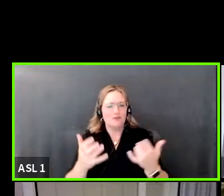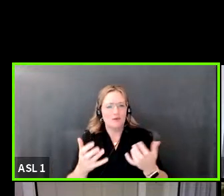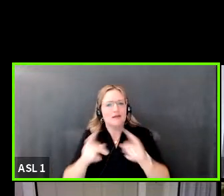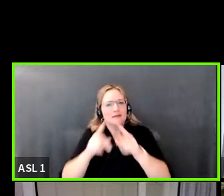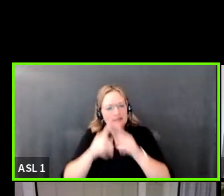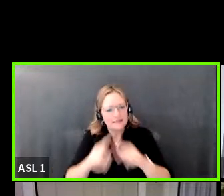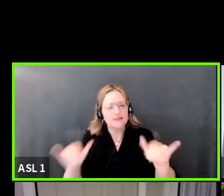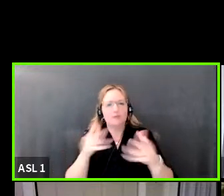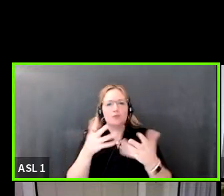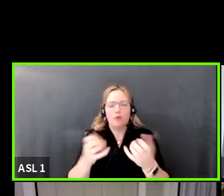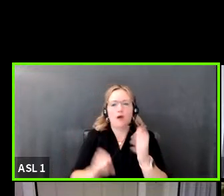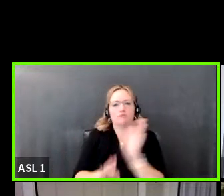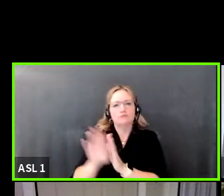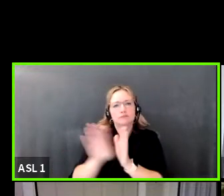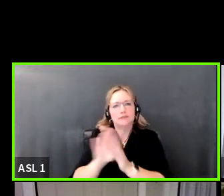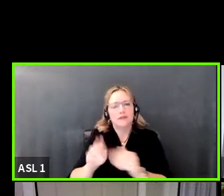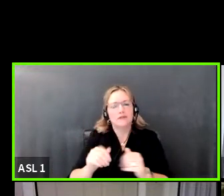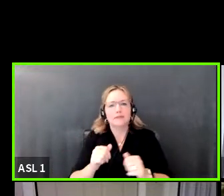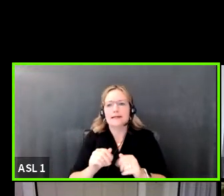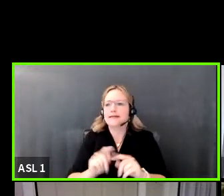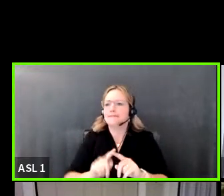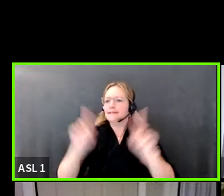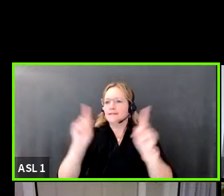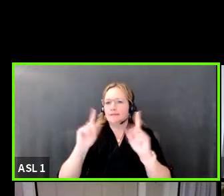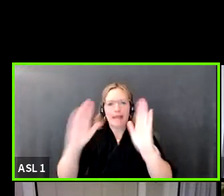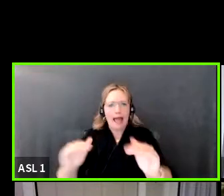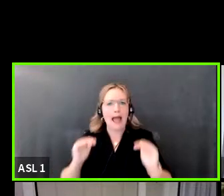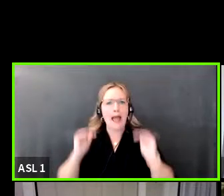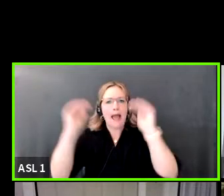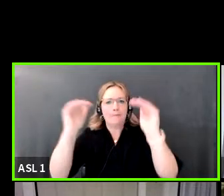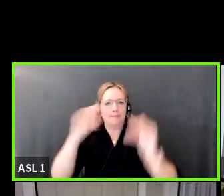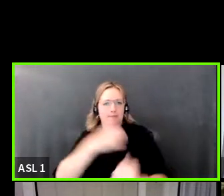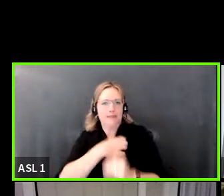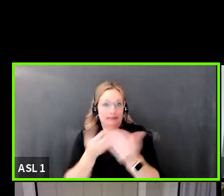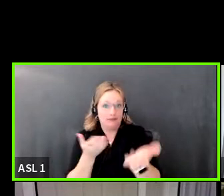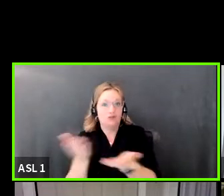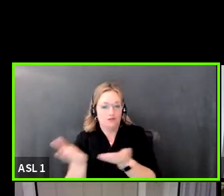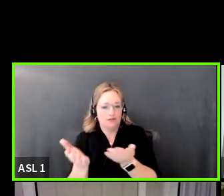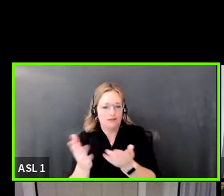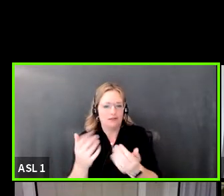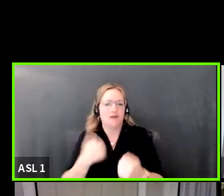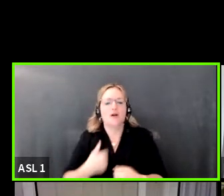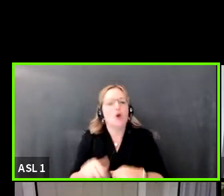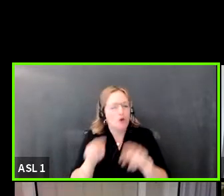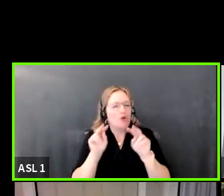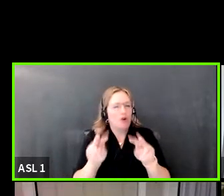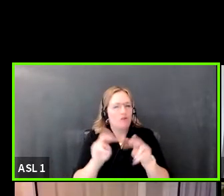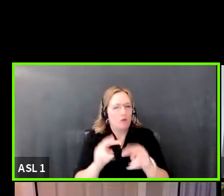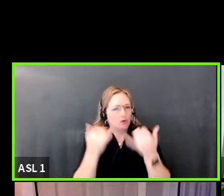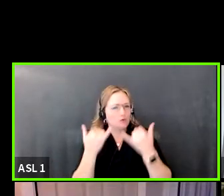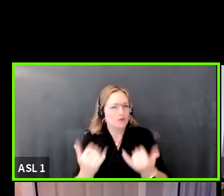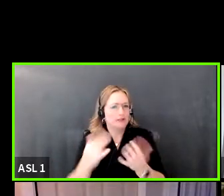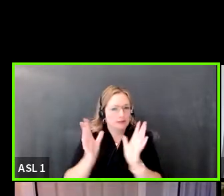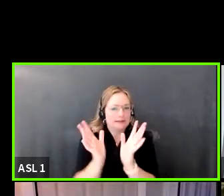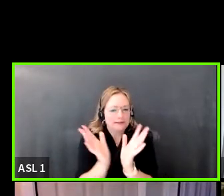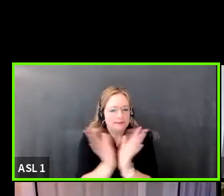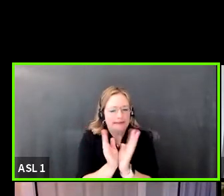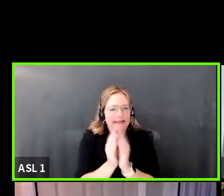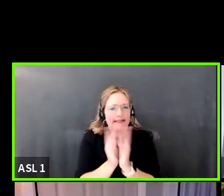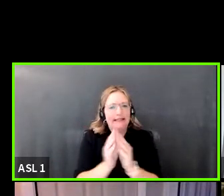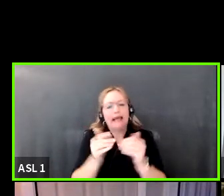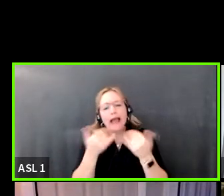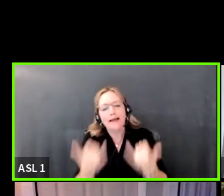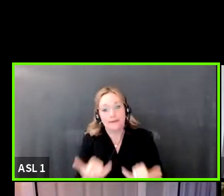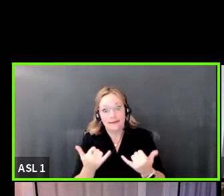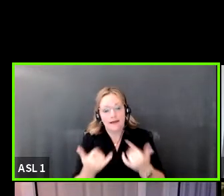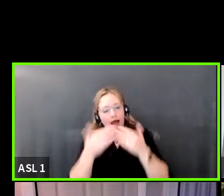different and better police service we look forward to the discussion that will take place today and over the next several weeks we look forward